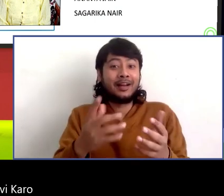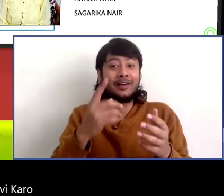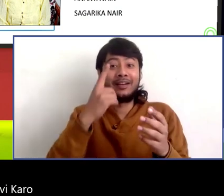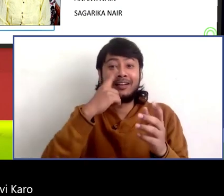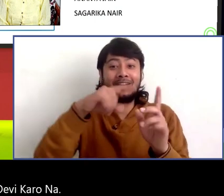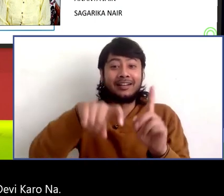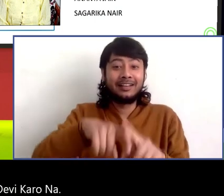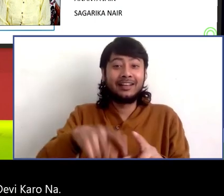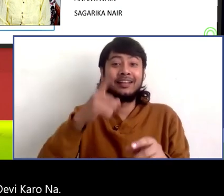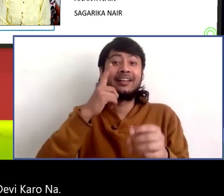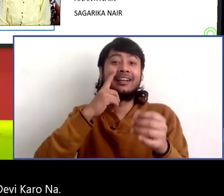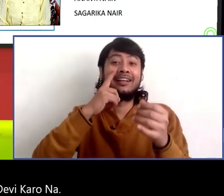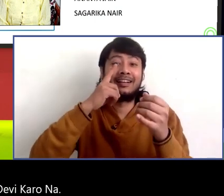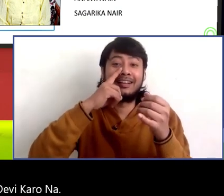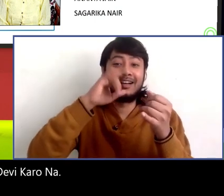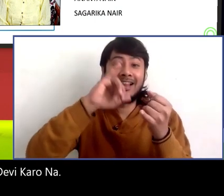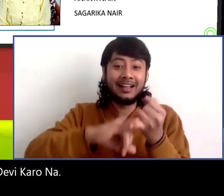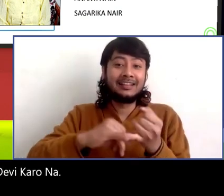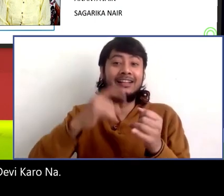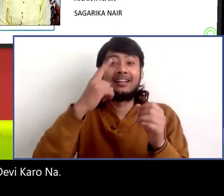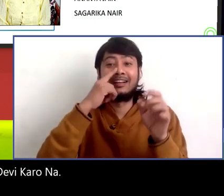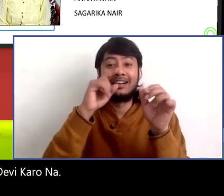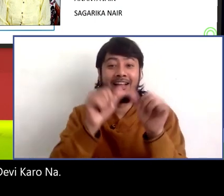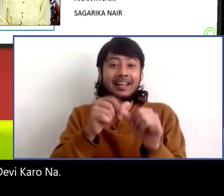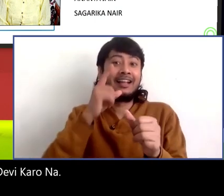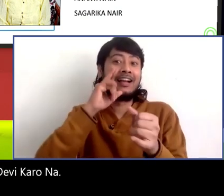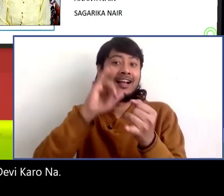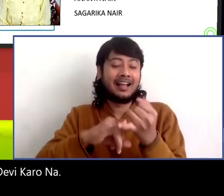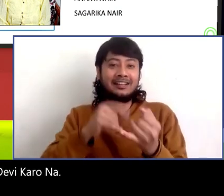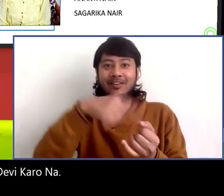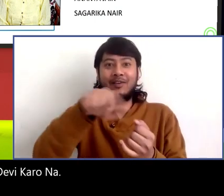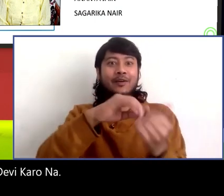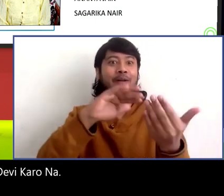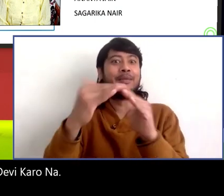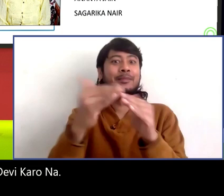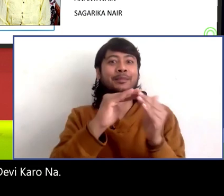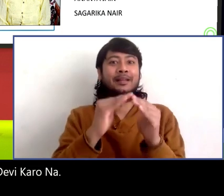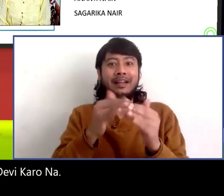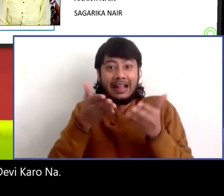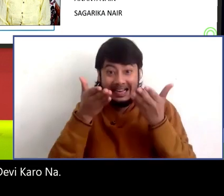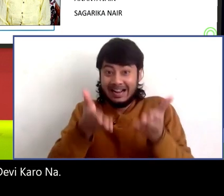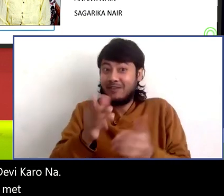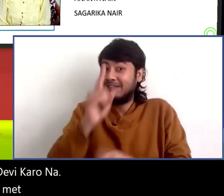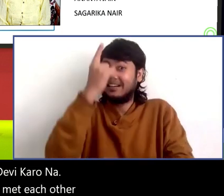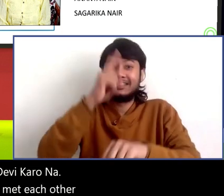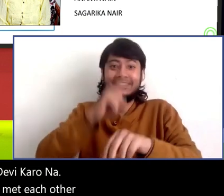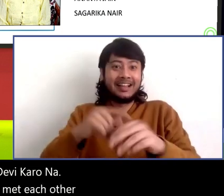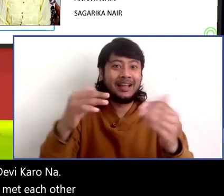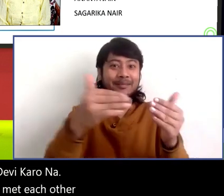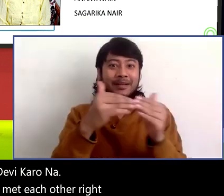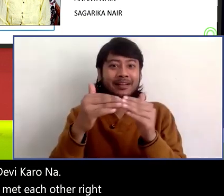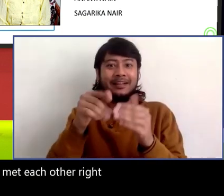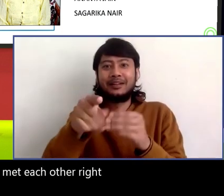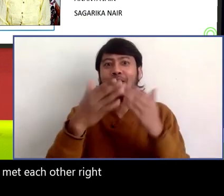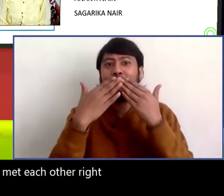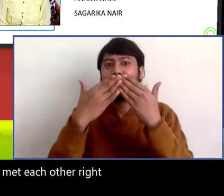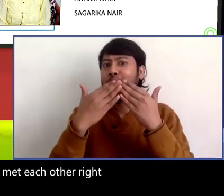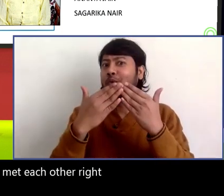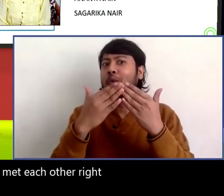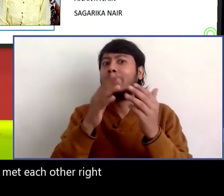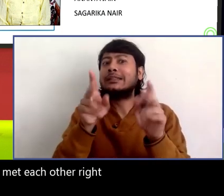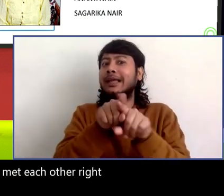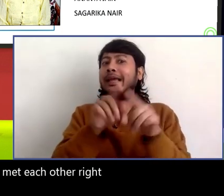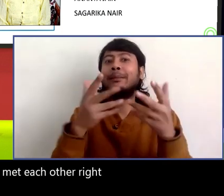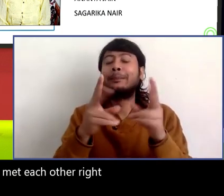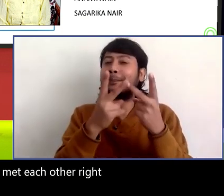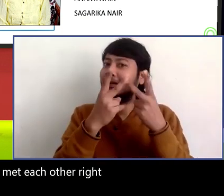And before they spoke, they didn't even know each other because they never met each other, right? They're not from the same school. They don't live in the same city. They don't